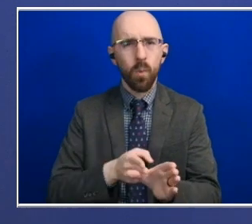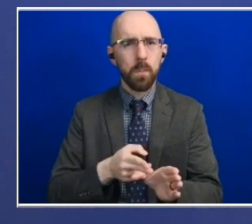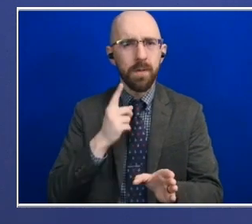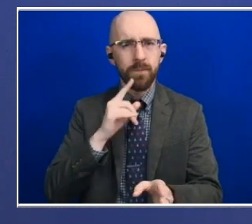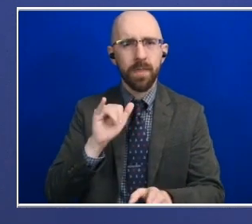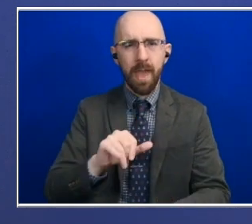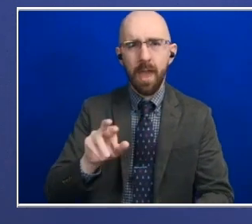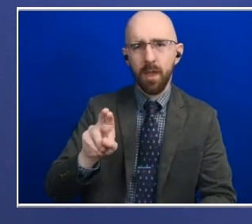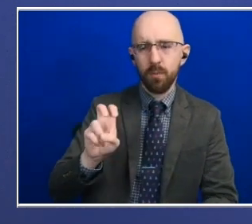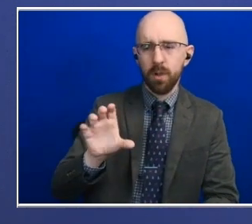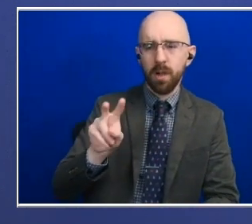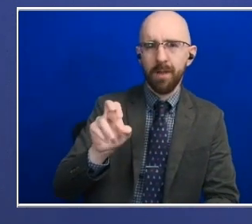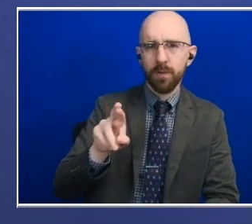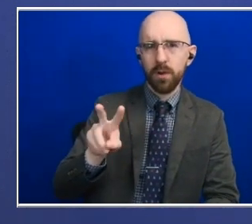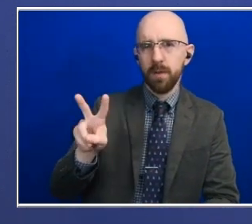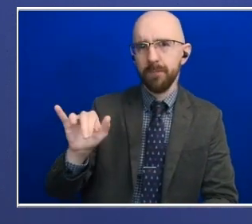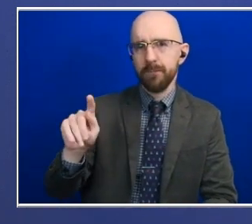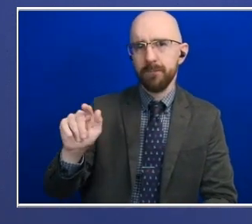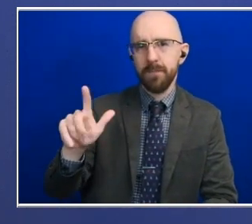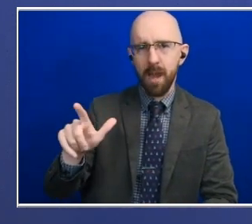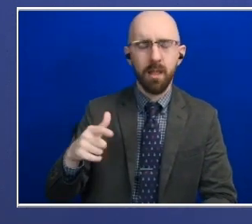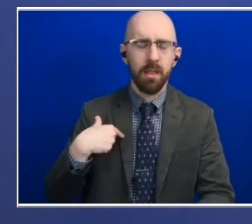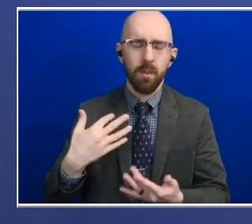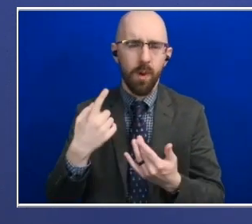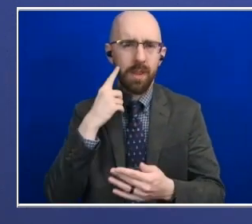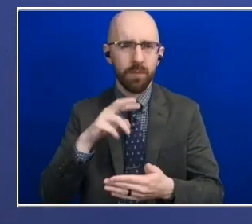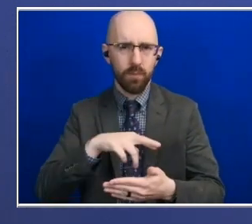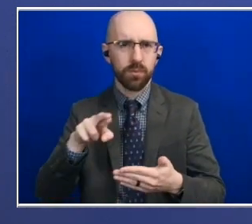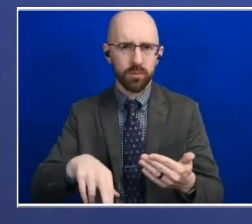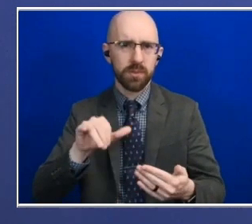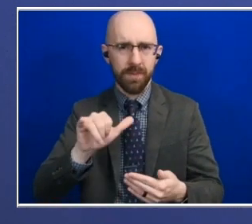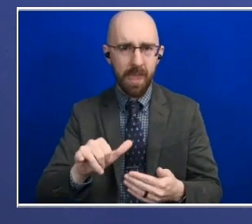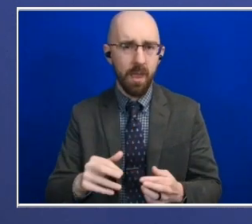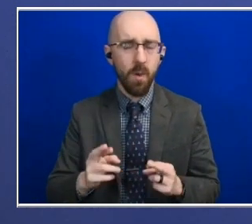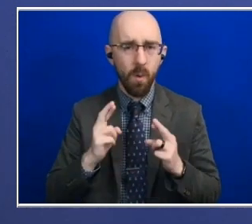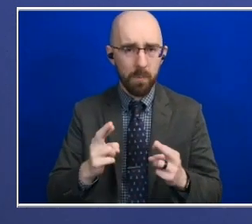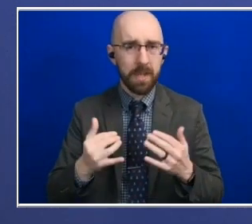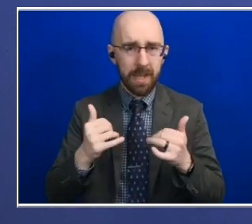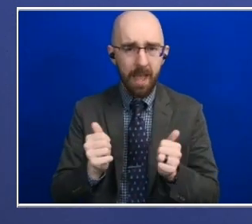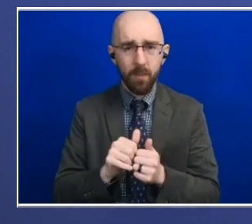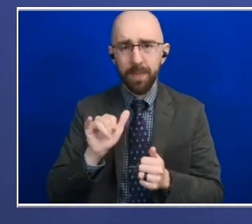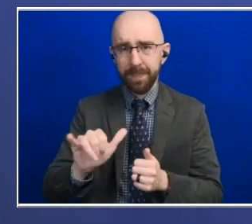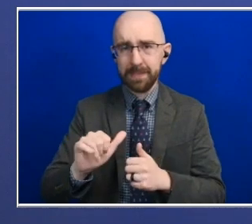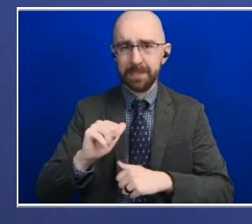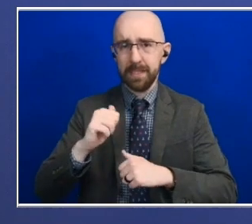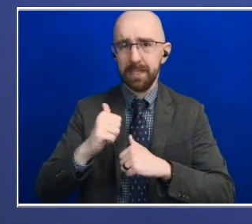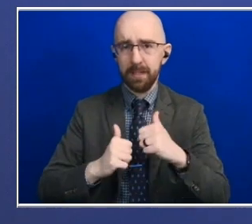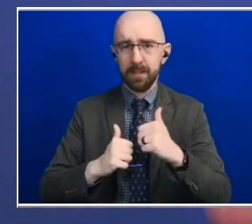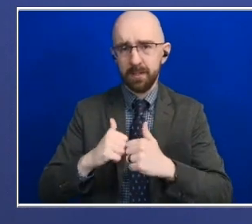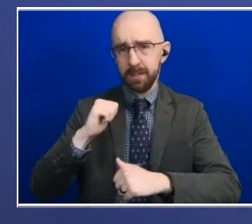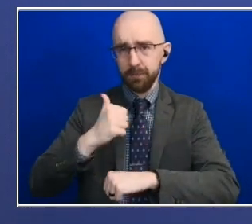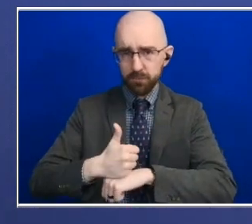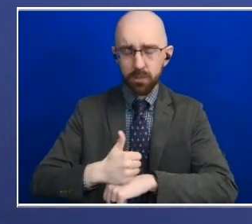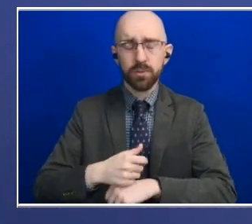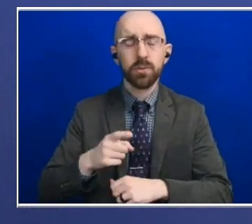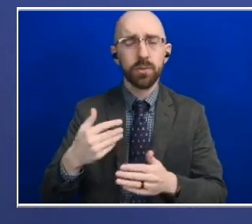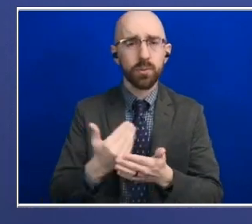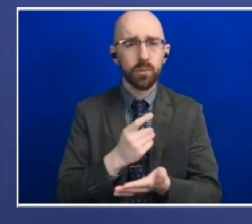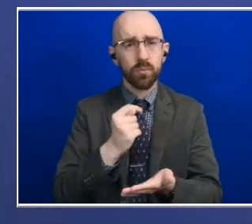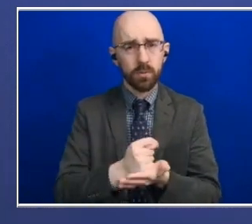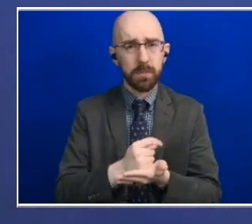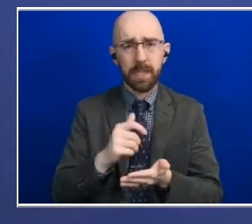now waiting for the results of that trial, and we're hoping now with this infrastructure that new treatments can be launched